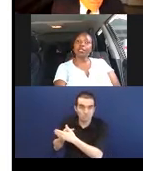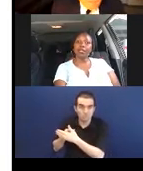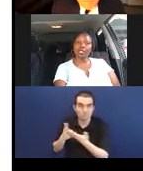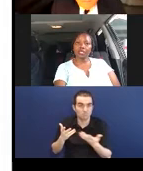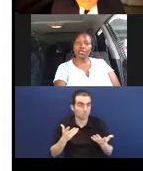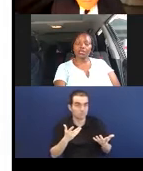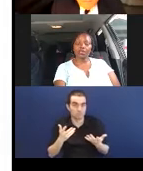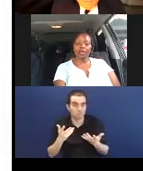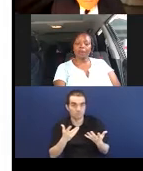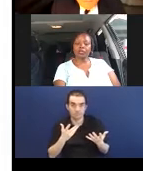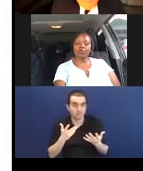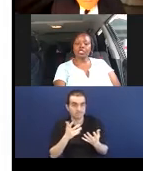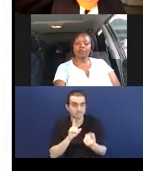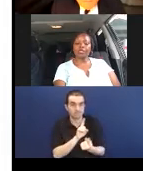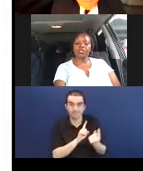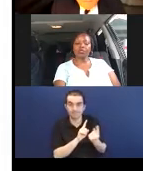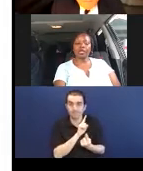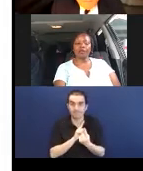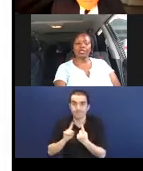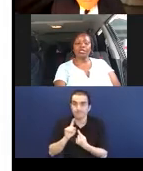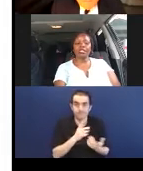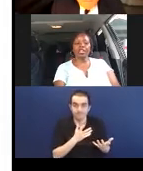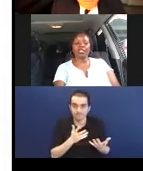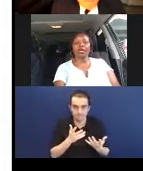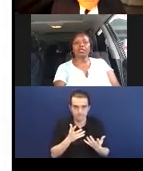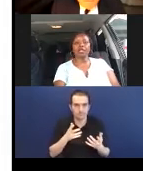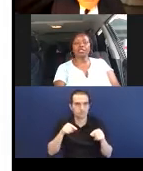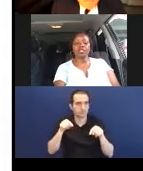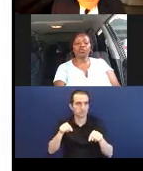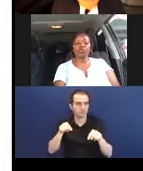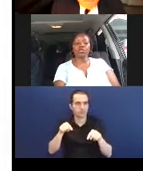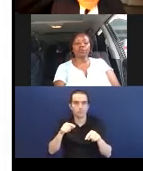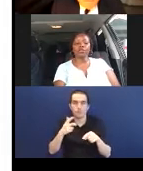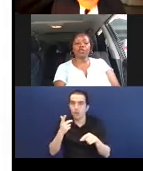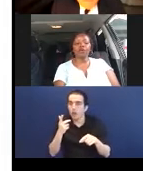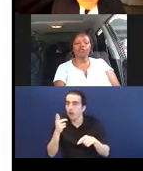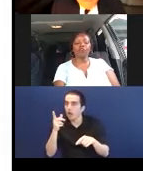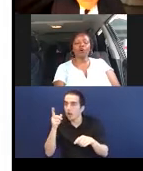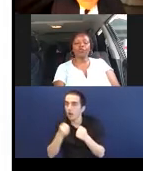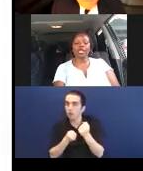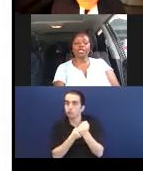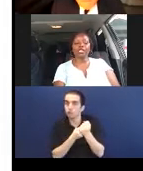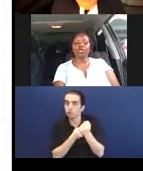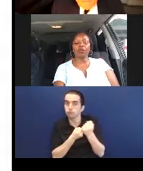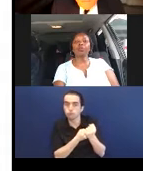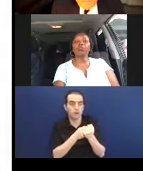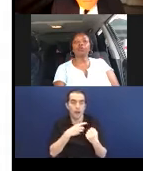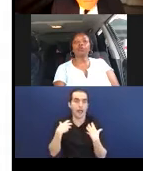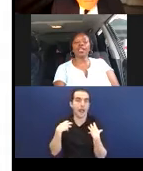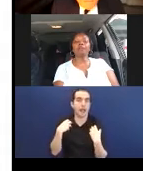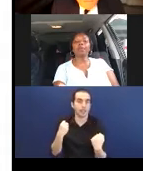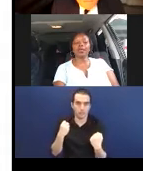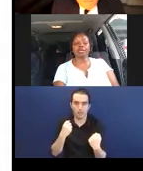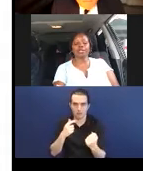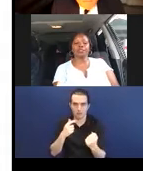In some cases, persons with disabilities were directly denied access to treatment for COVID-19 because of